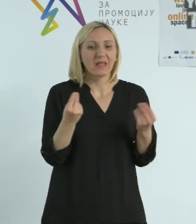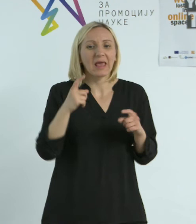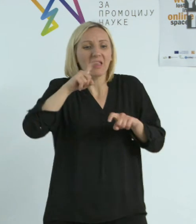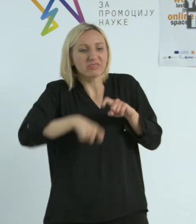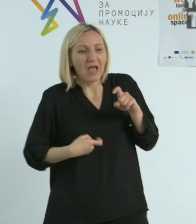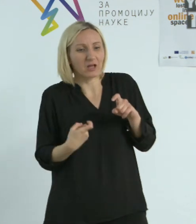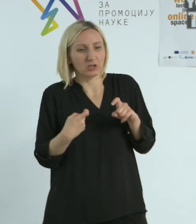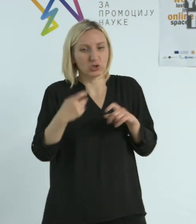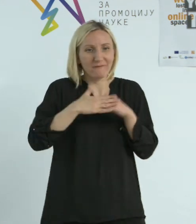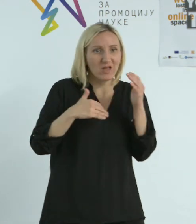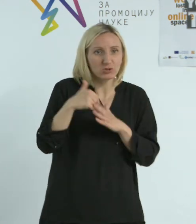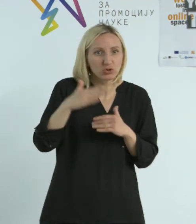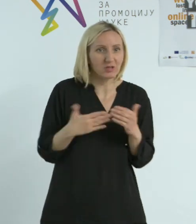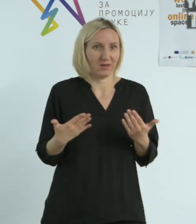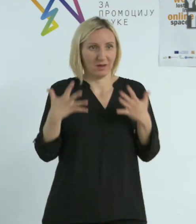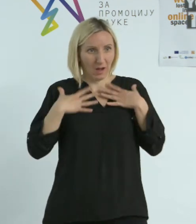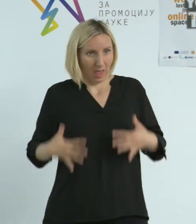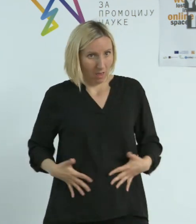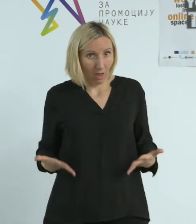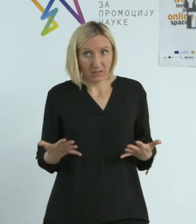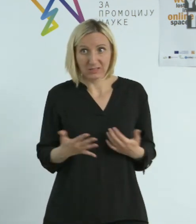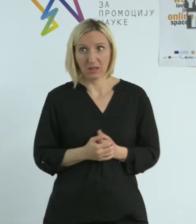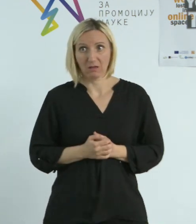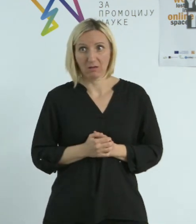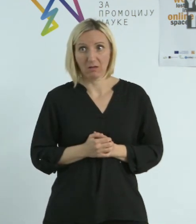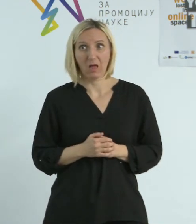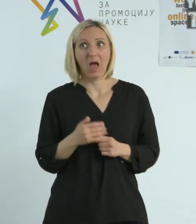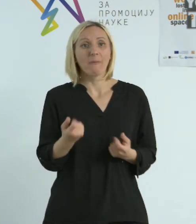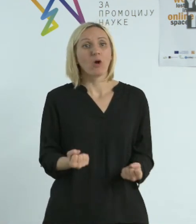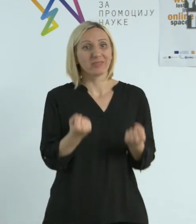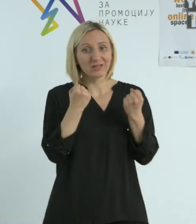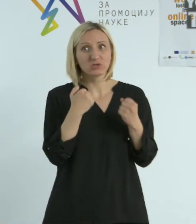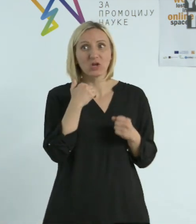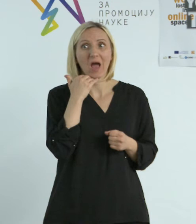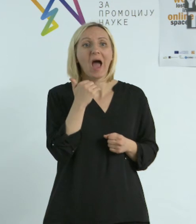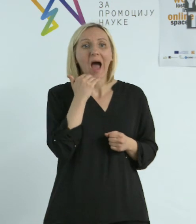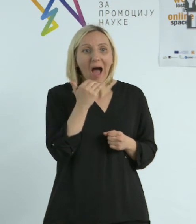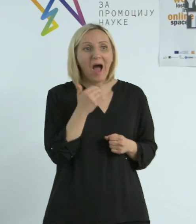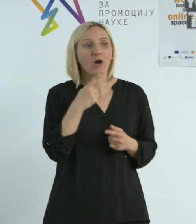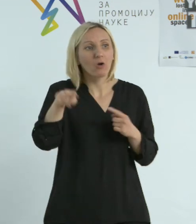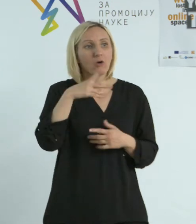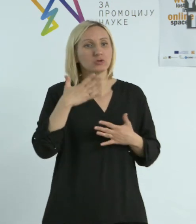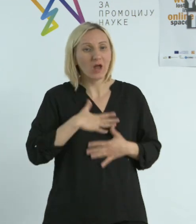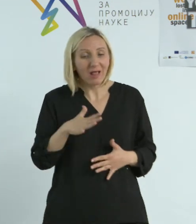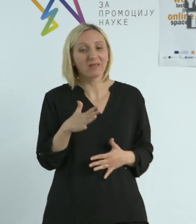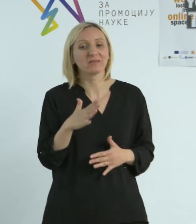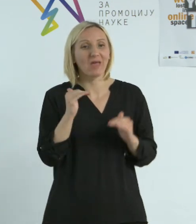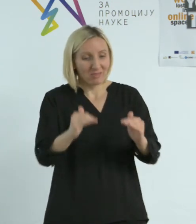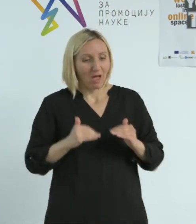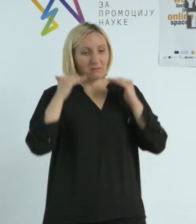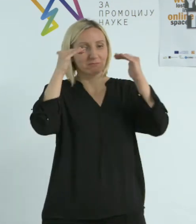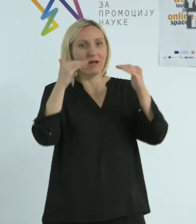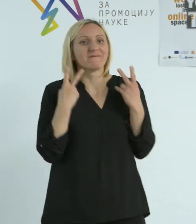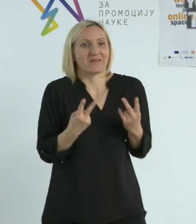it's much harder, it was harder for me when it was about developing values. Because if there is no